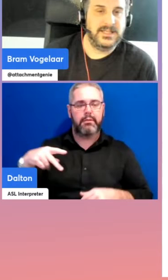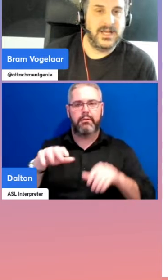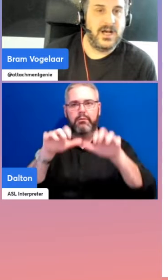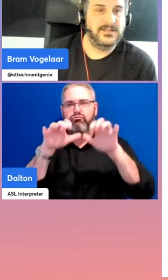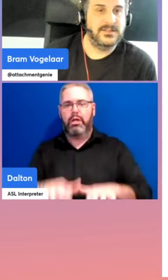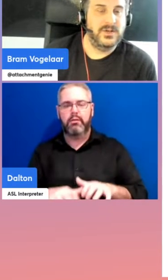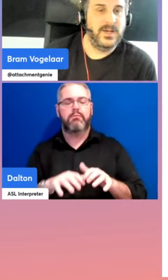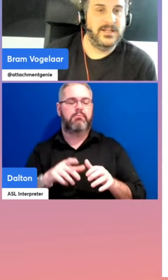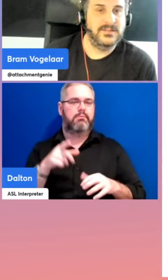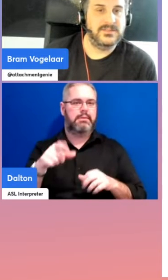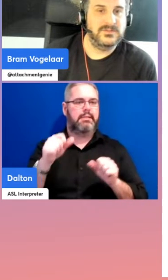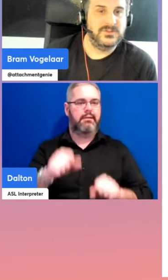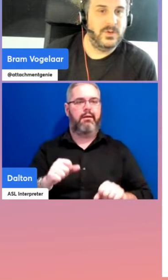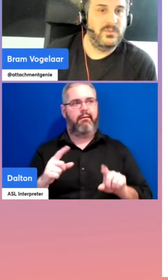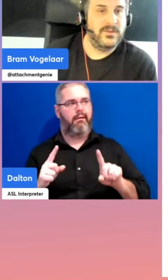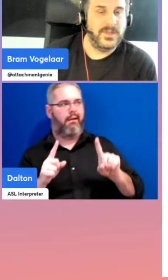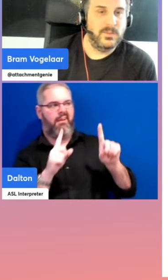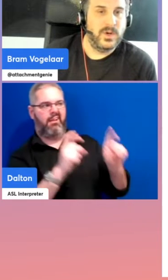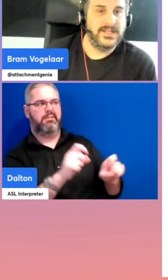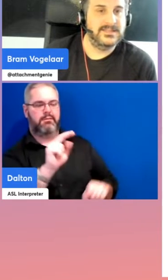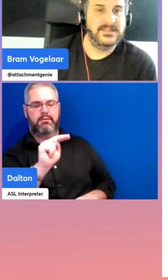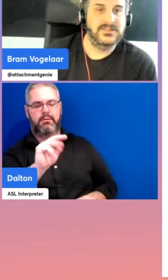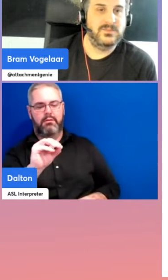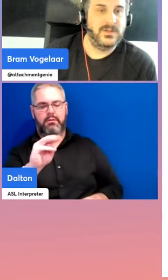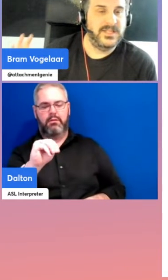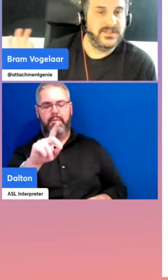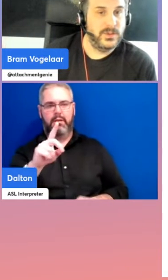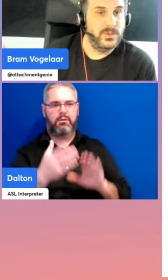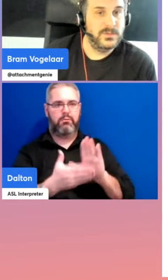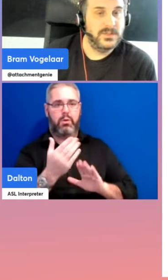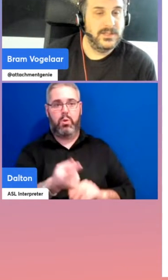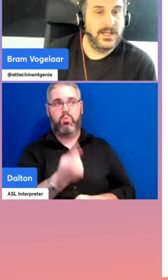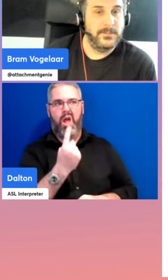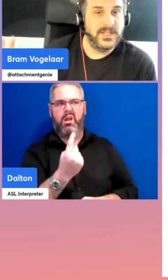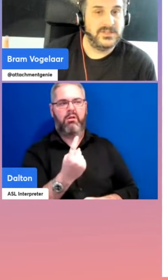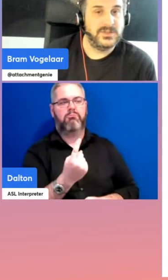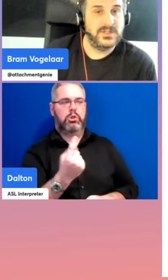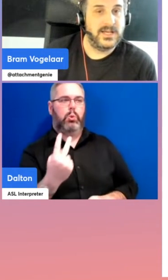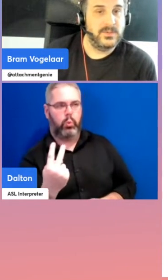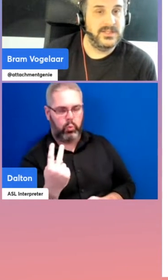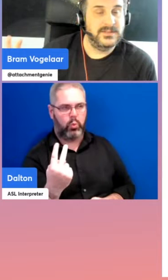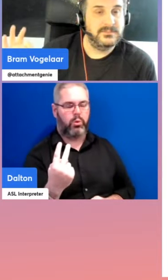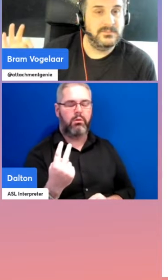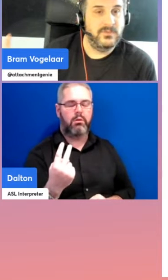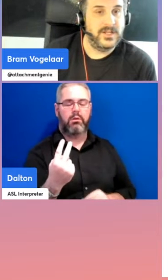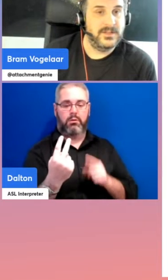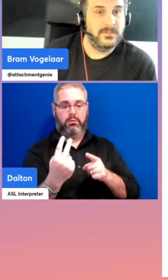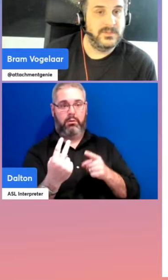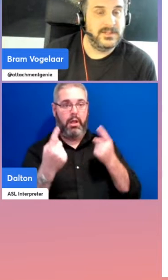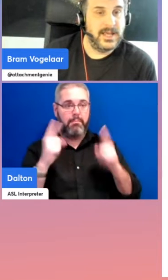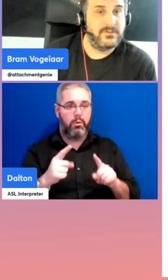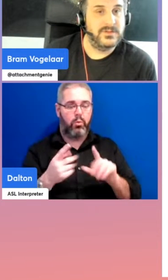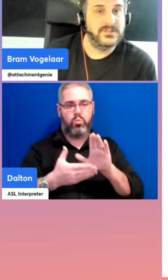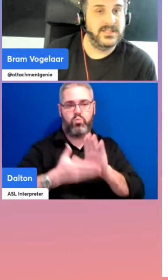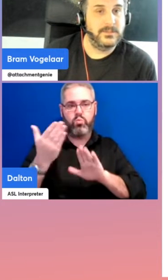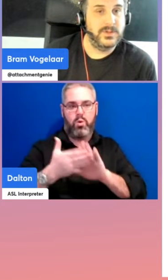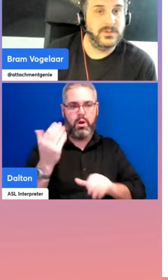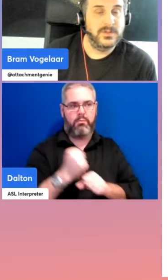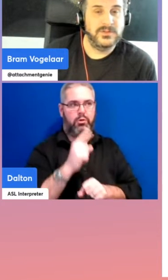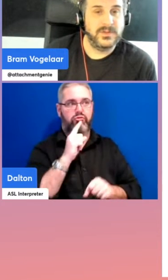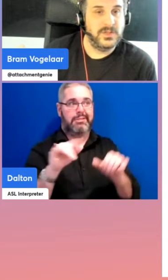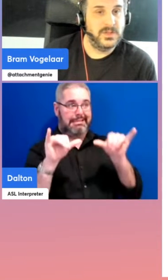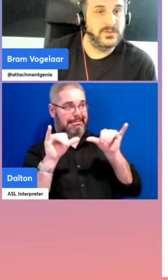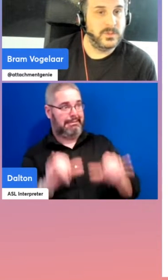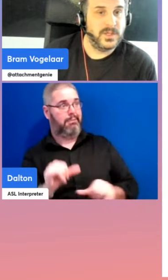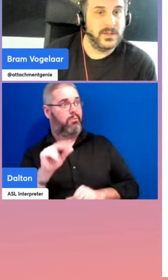can basically ask Nomad, just don't run me one instance, run me two, and make sure that we run them never on the same